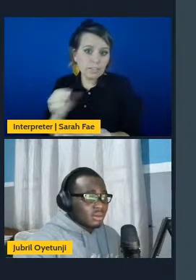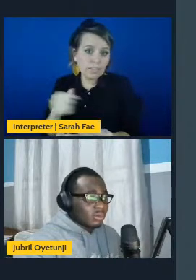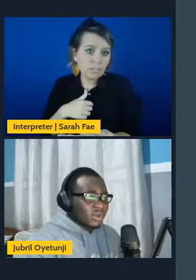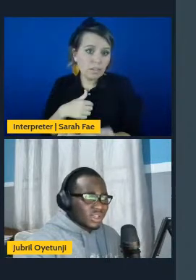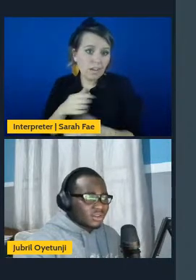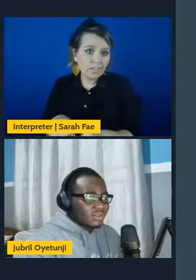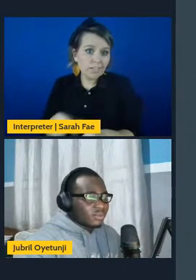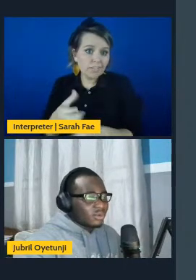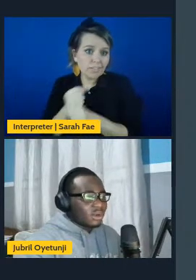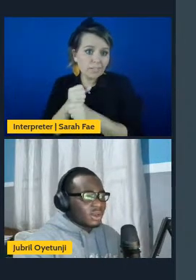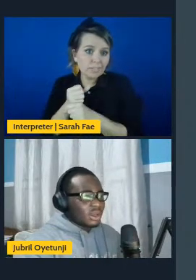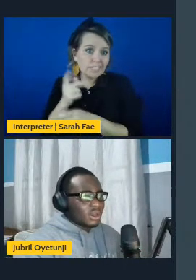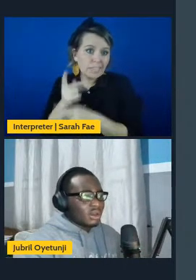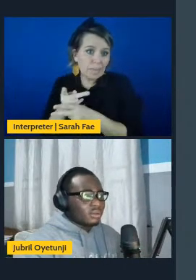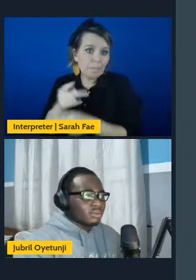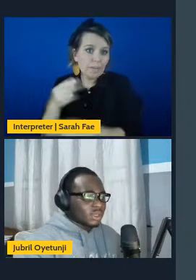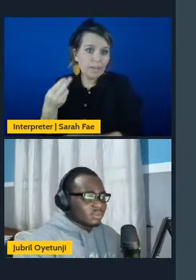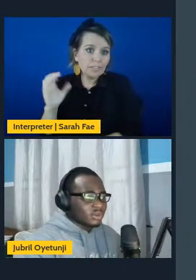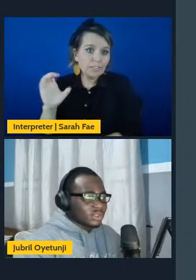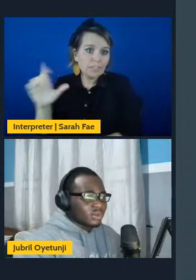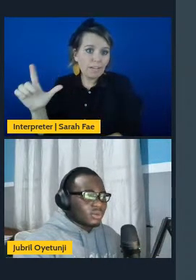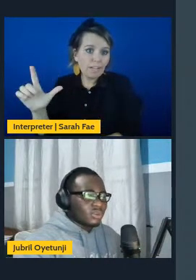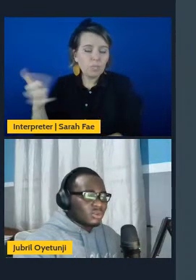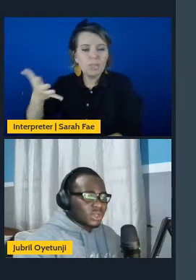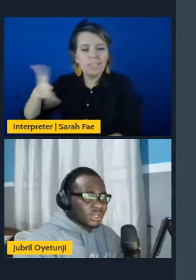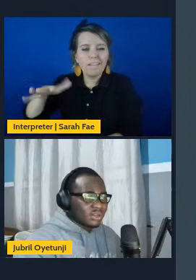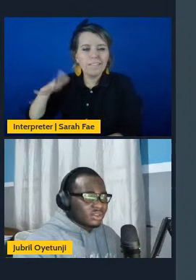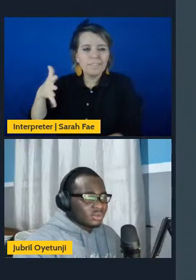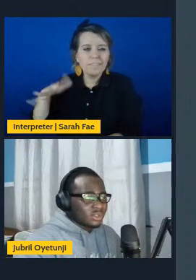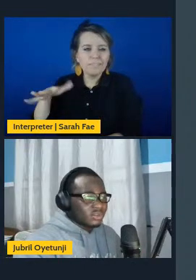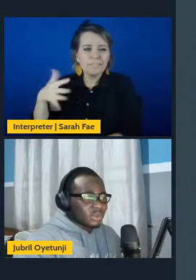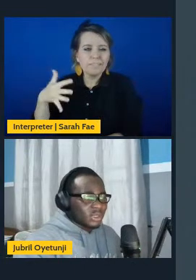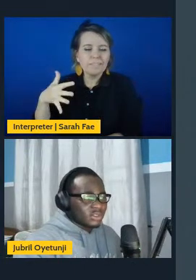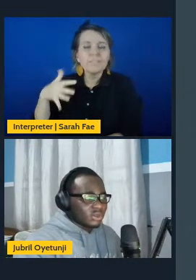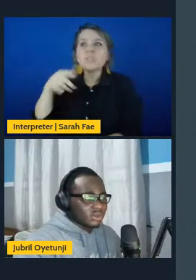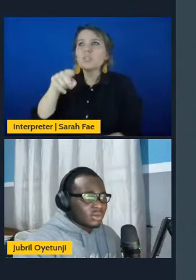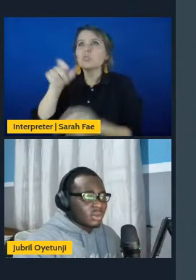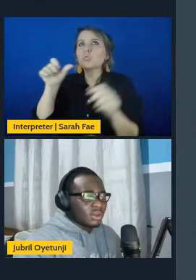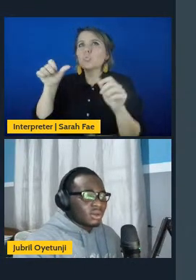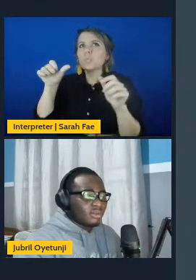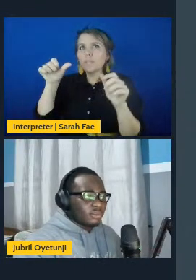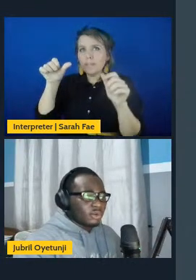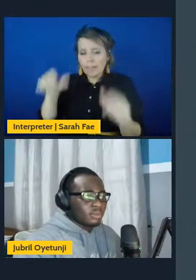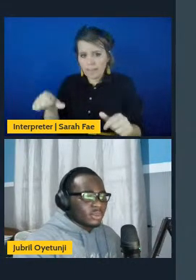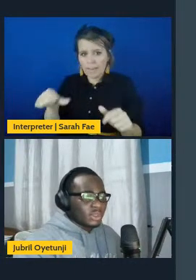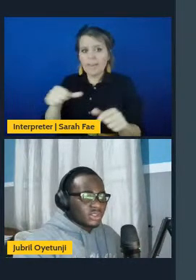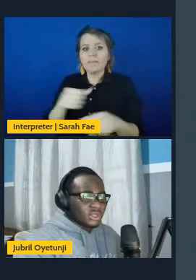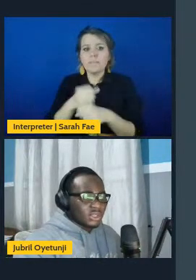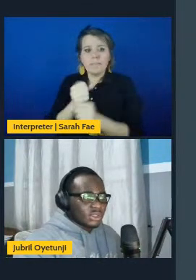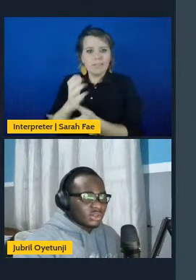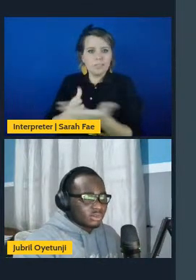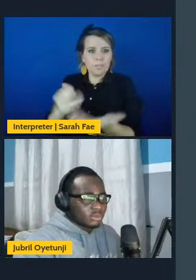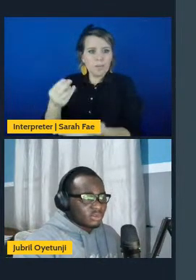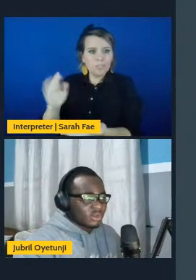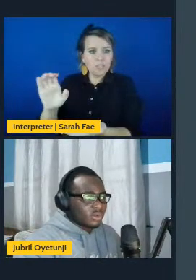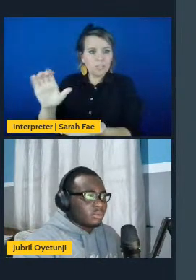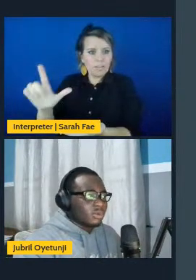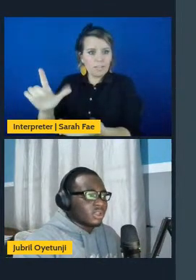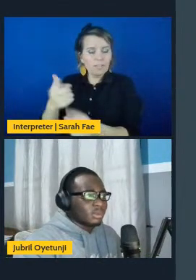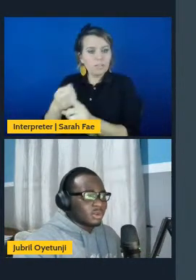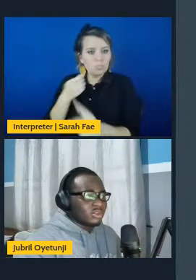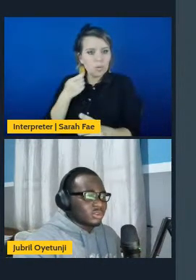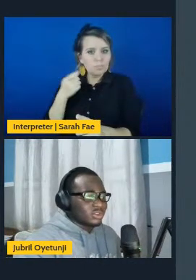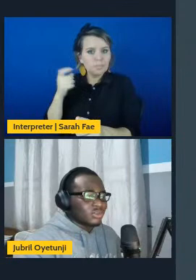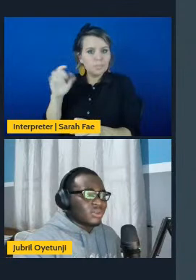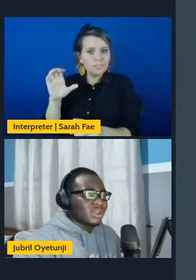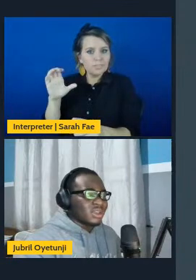Well, kind of. As far as I know, you can generate some HCL from the CDK Terraform provider, but I'm